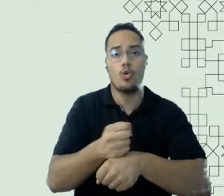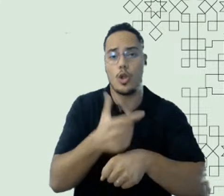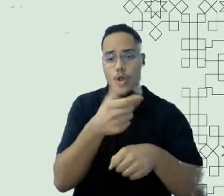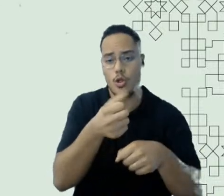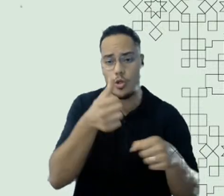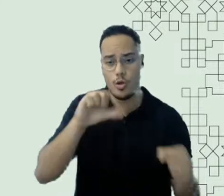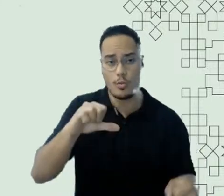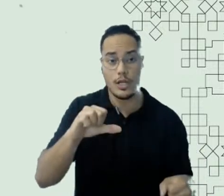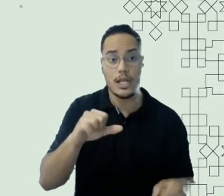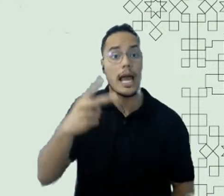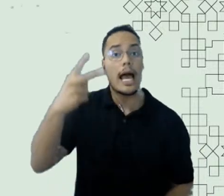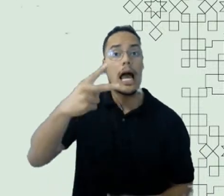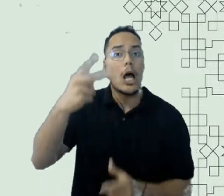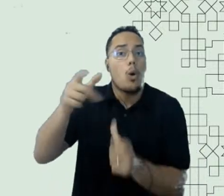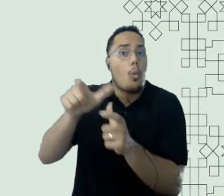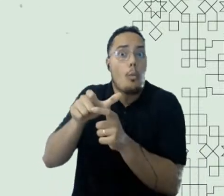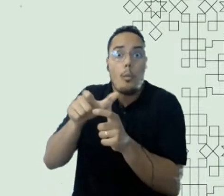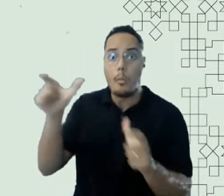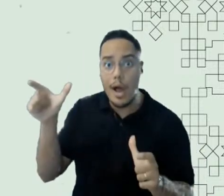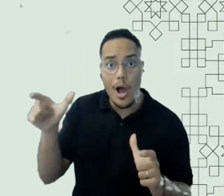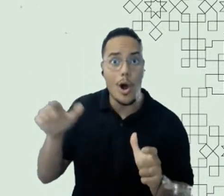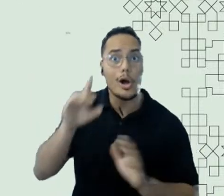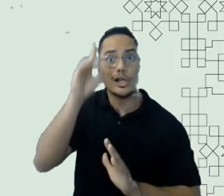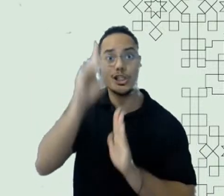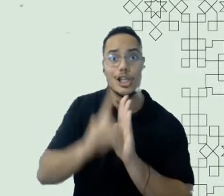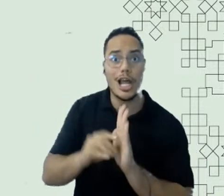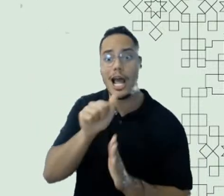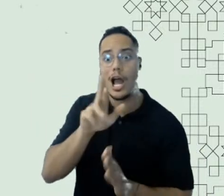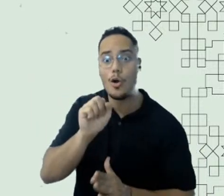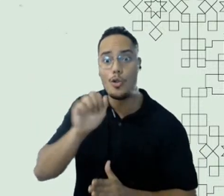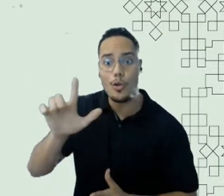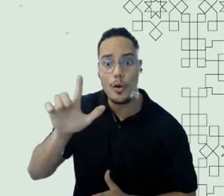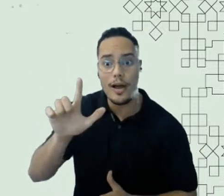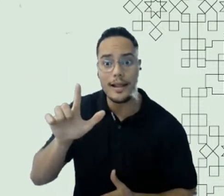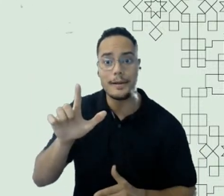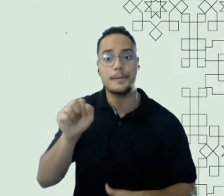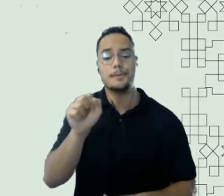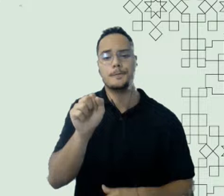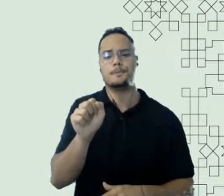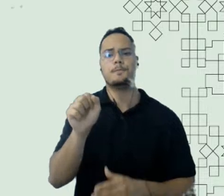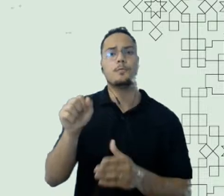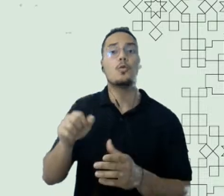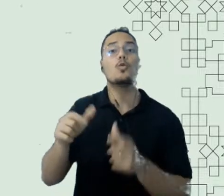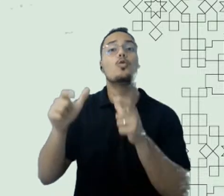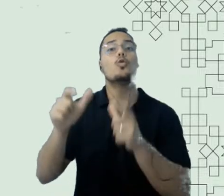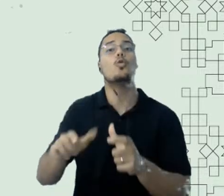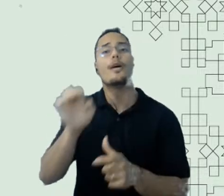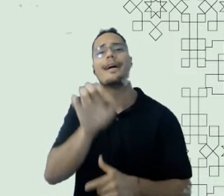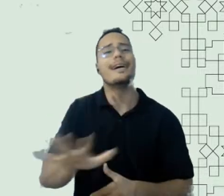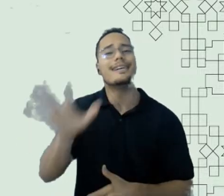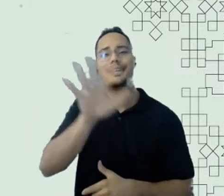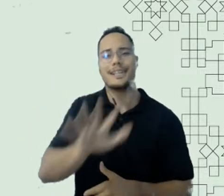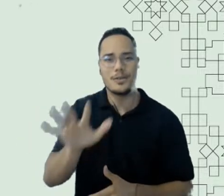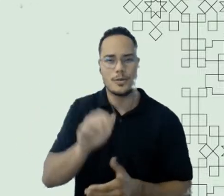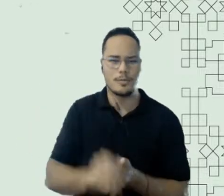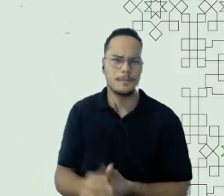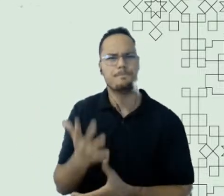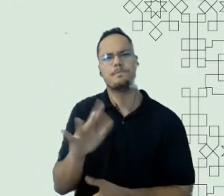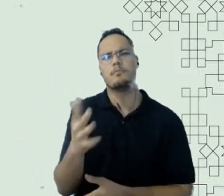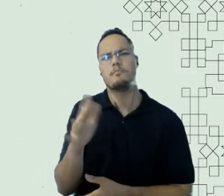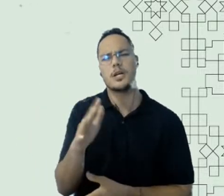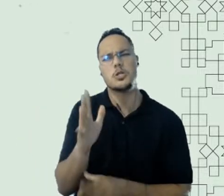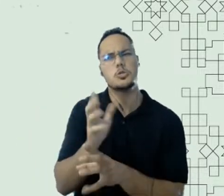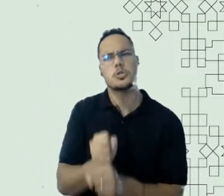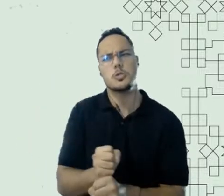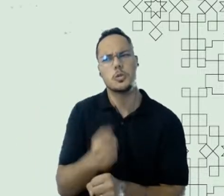in the European Union, we have around 12, 13, 14, I don't remember exactly, directive in the field of copyright